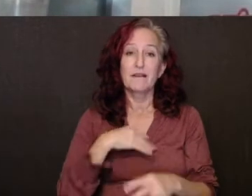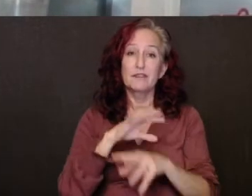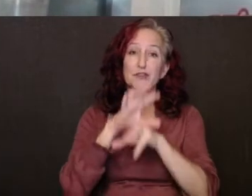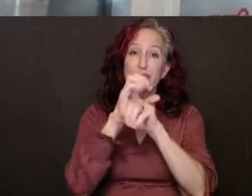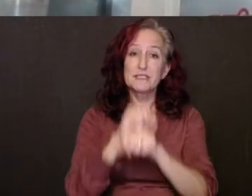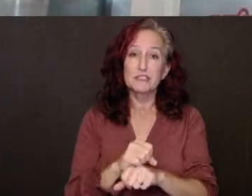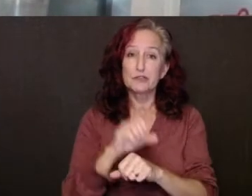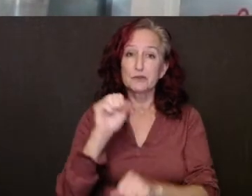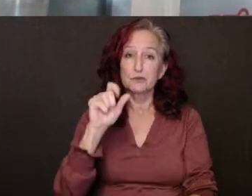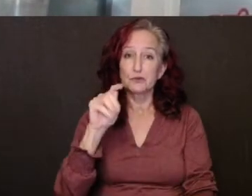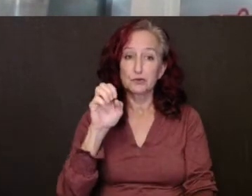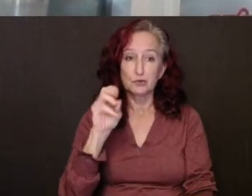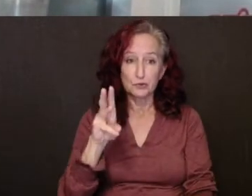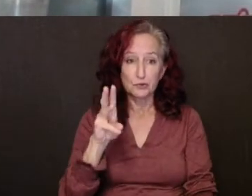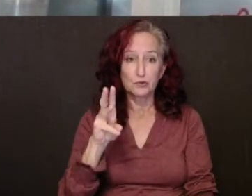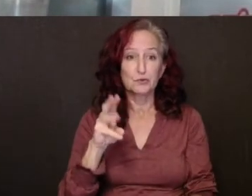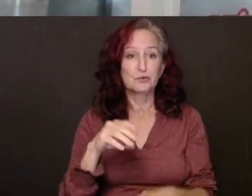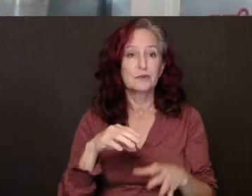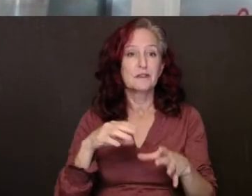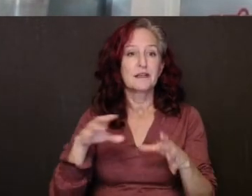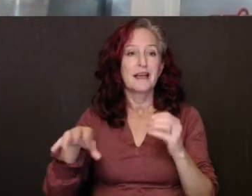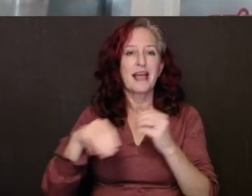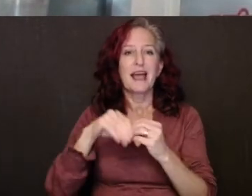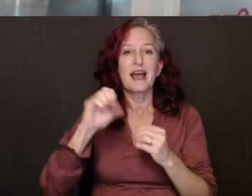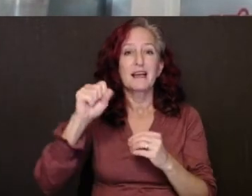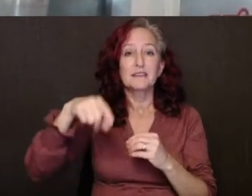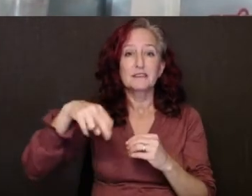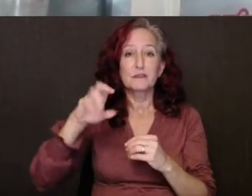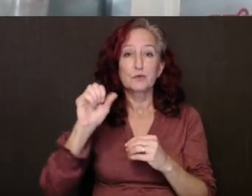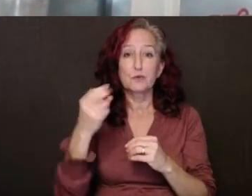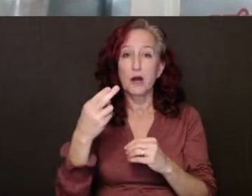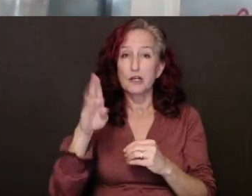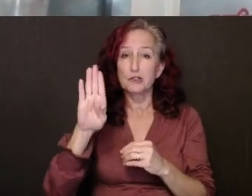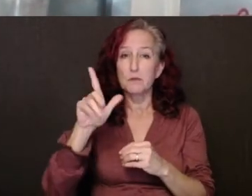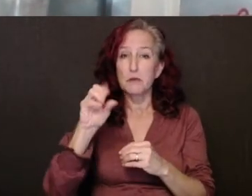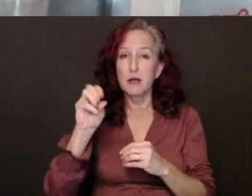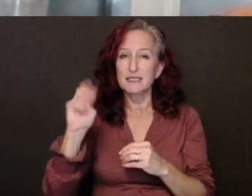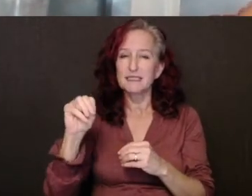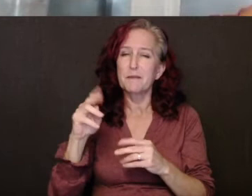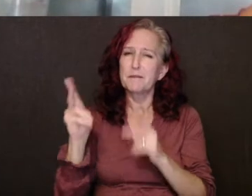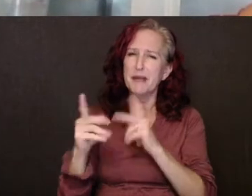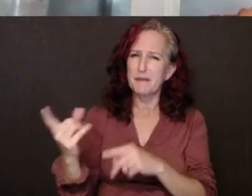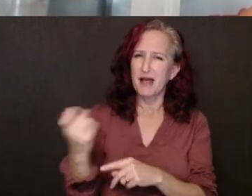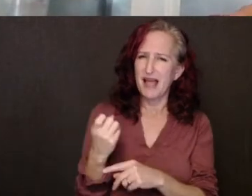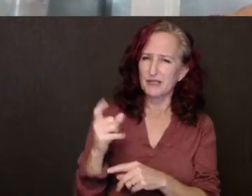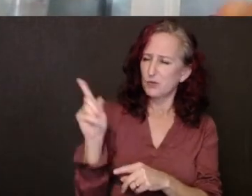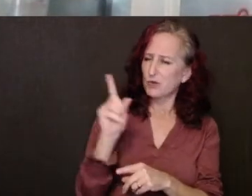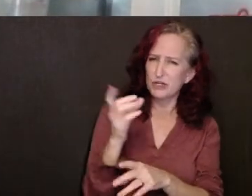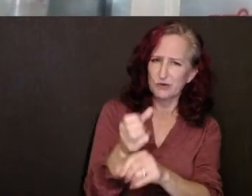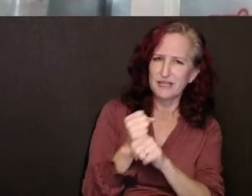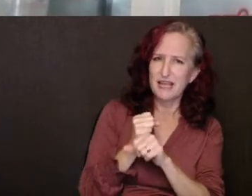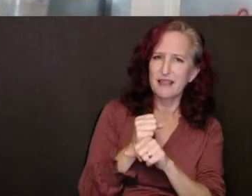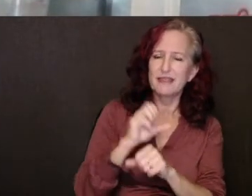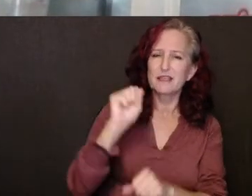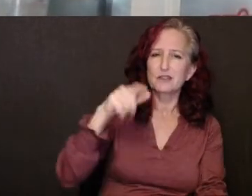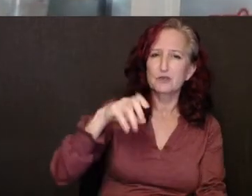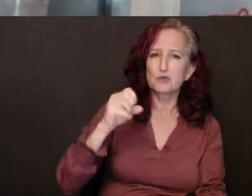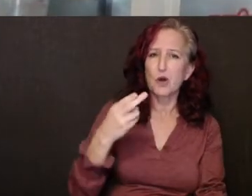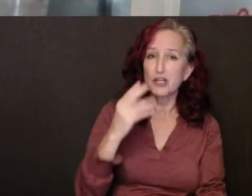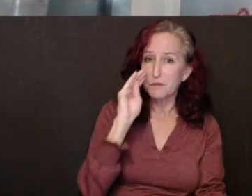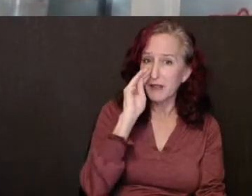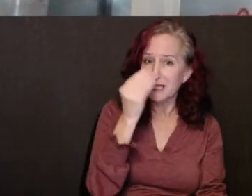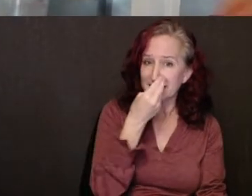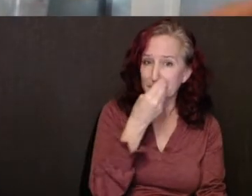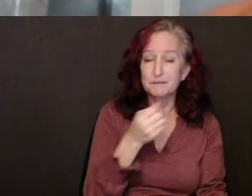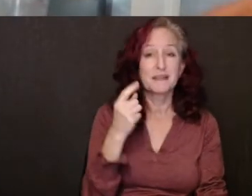want thyme, any kind of flavor that can go into this. And you'll have your traditional hominy stew. And then as